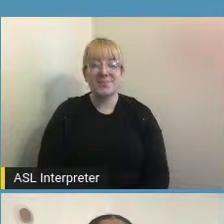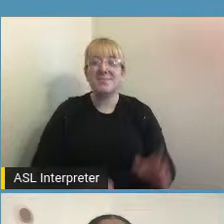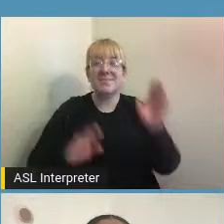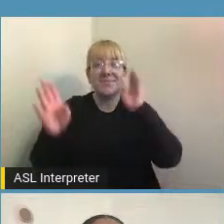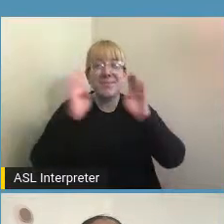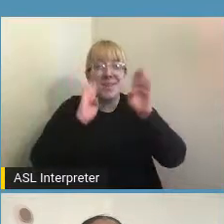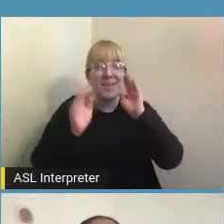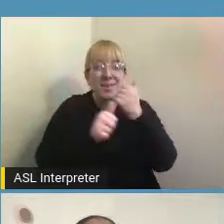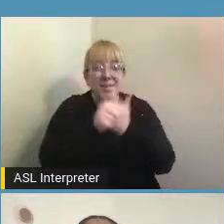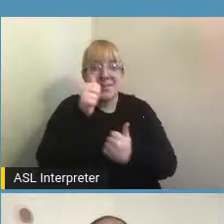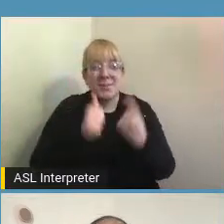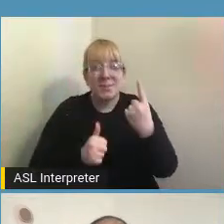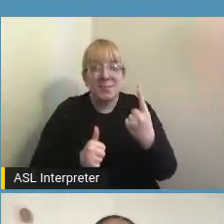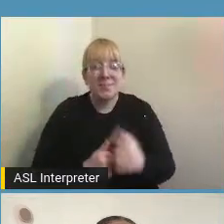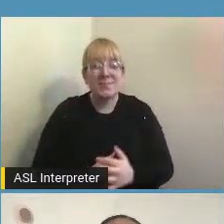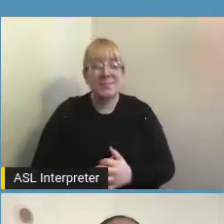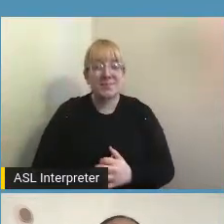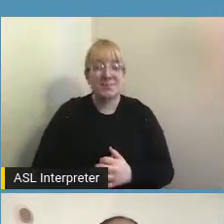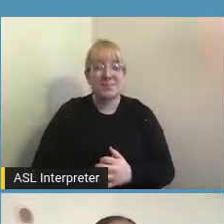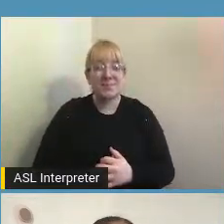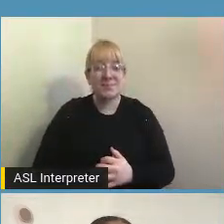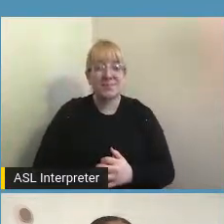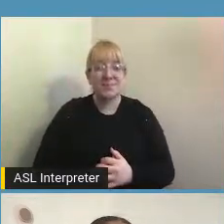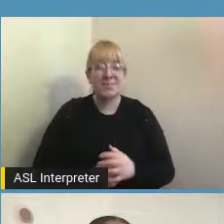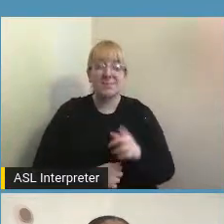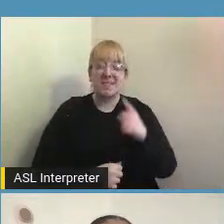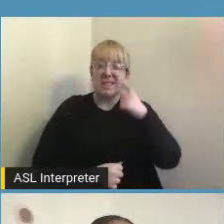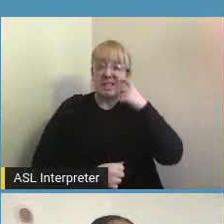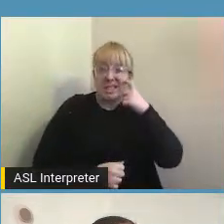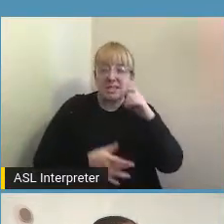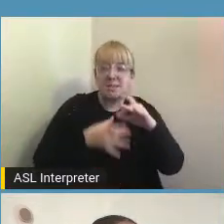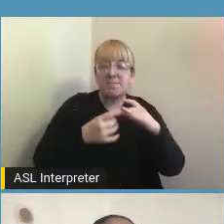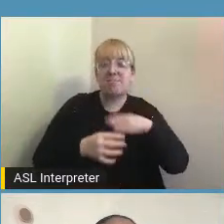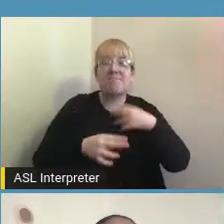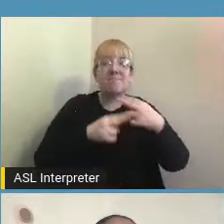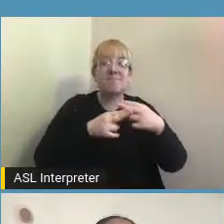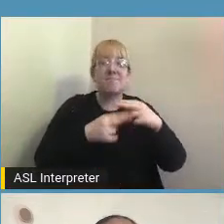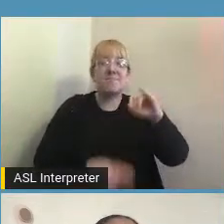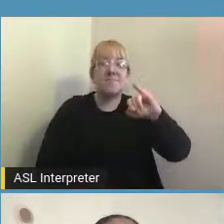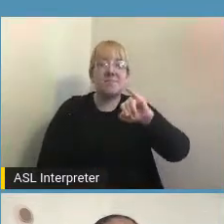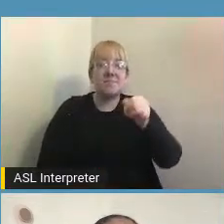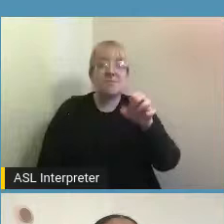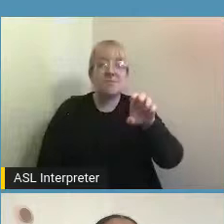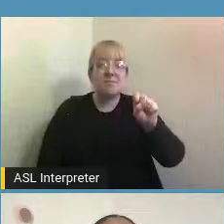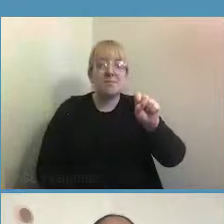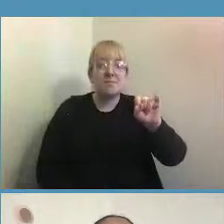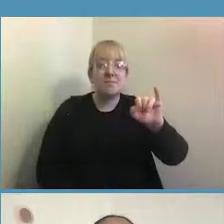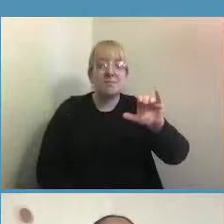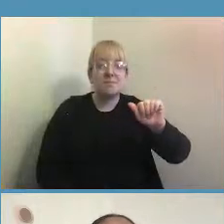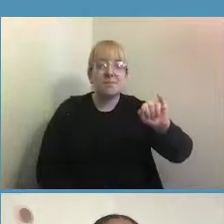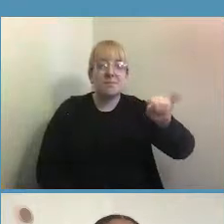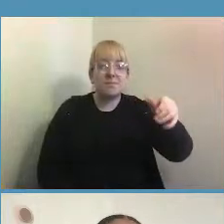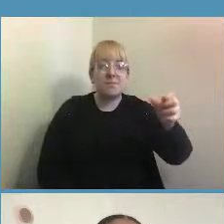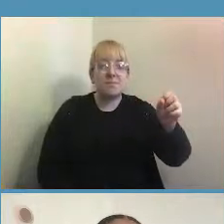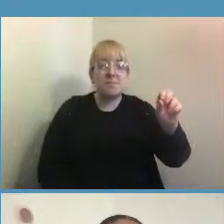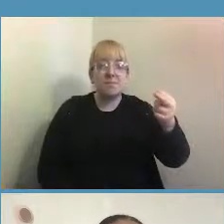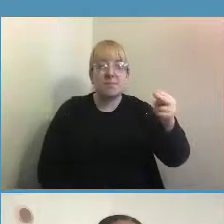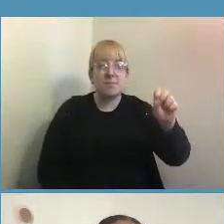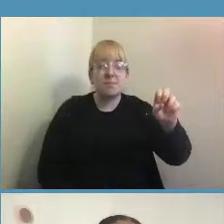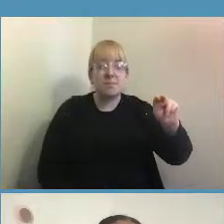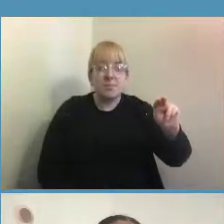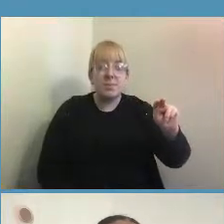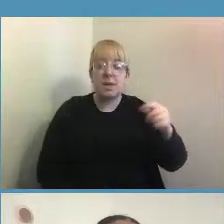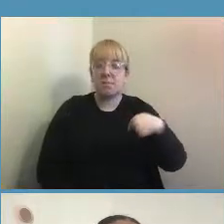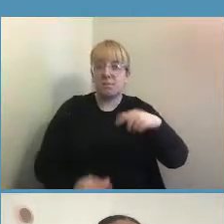Hi, everyone. Um, as she said, I'm Jessica Johnson, and I'm going to be teaching you today about creating social